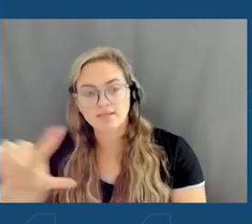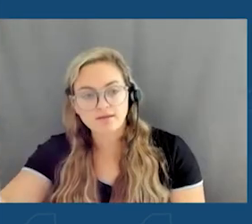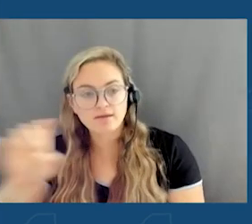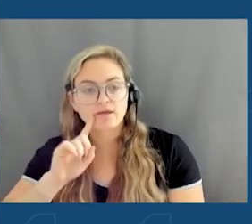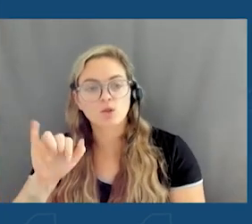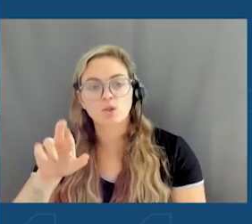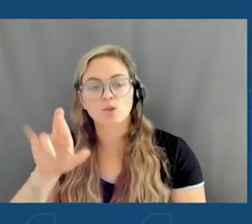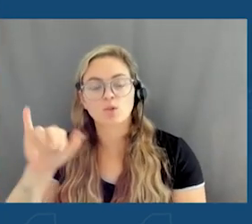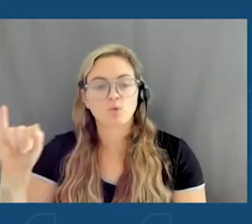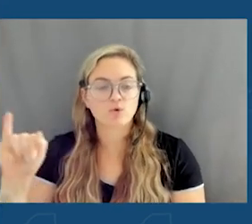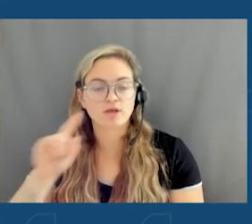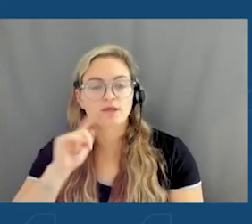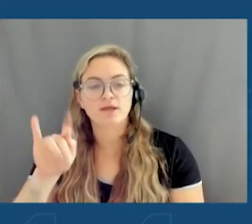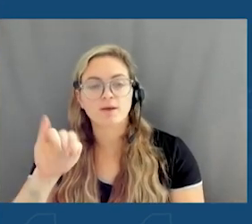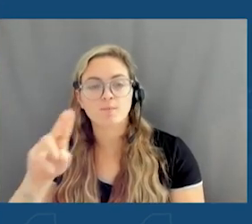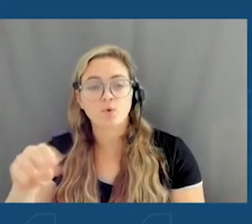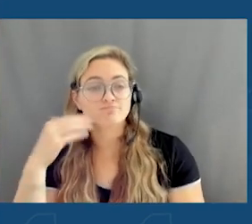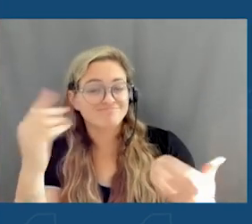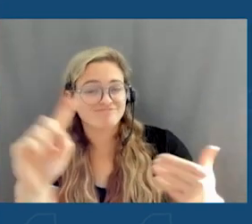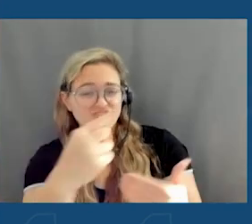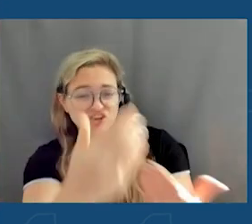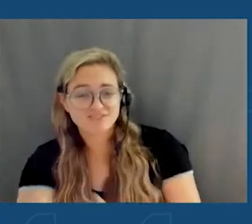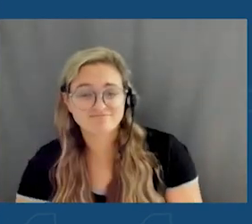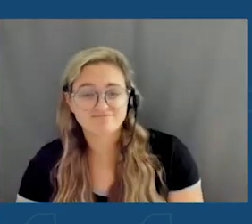Thank you. Okay. Mark, you can go first.